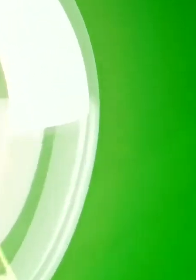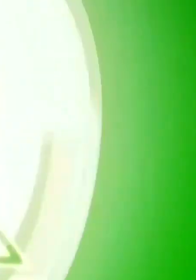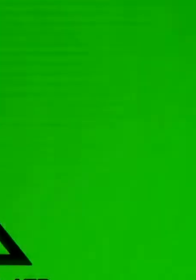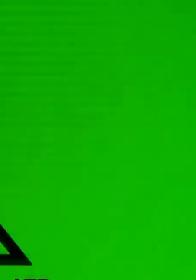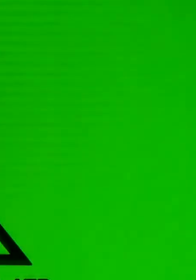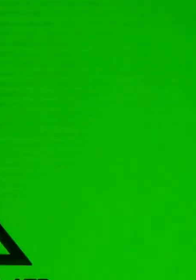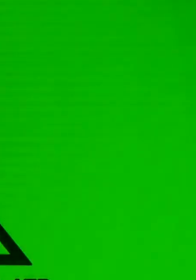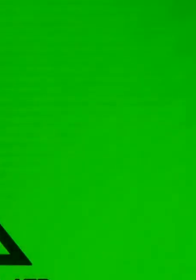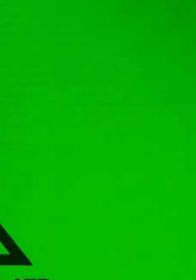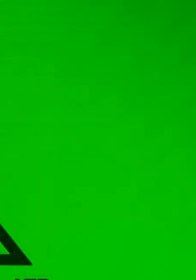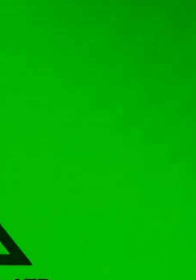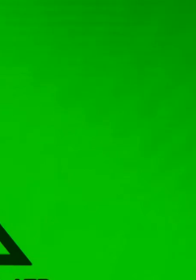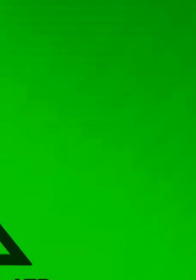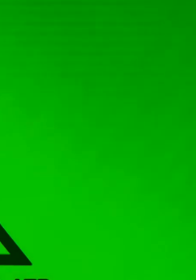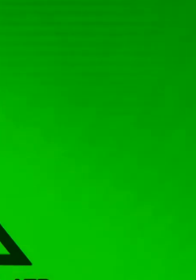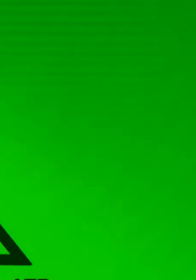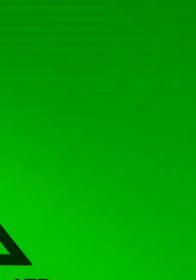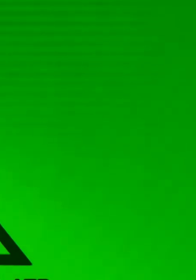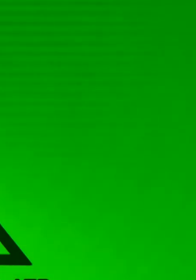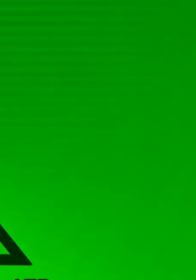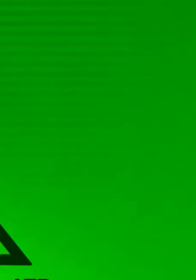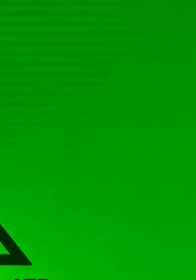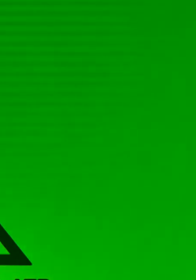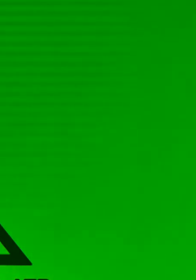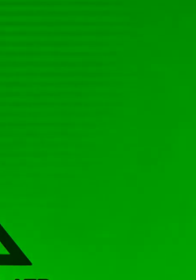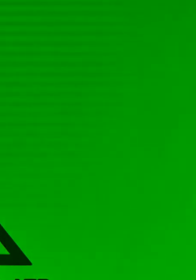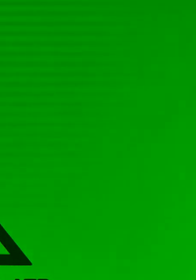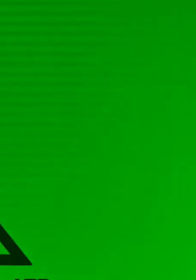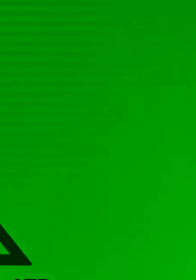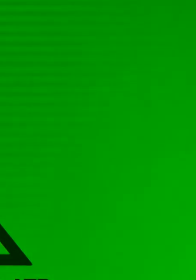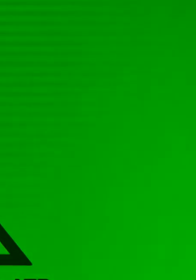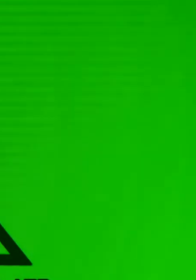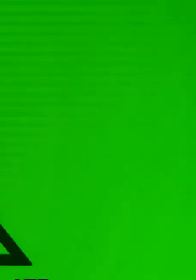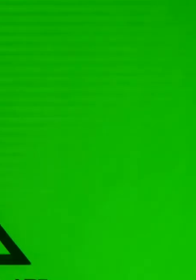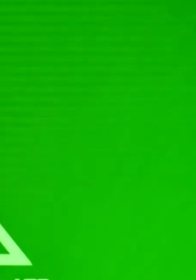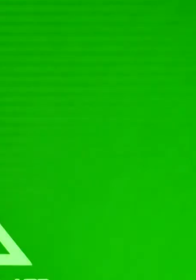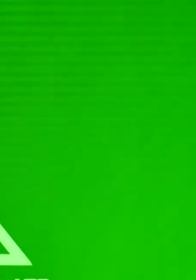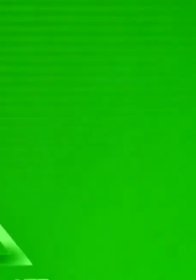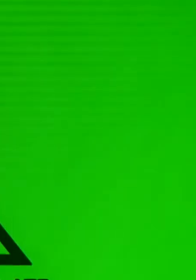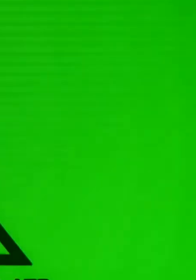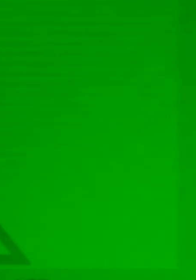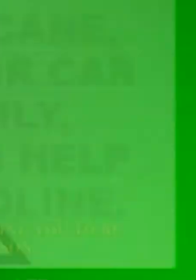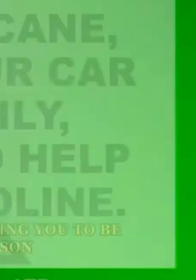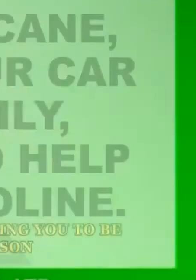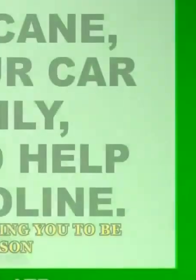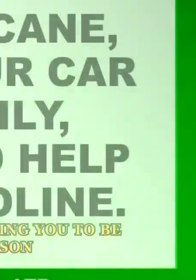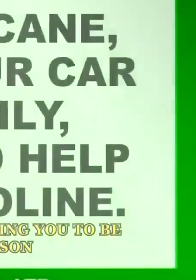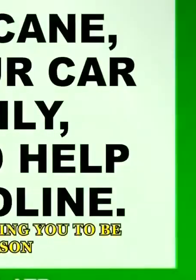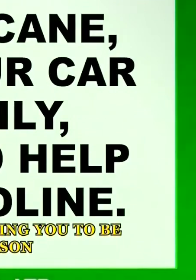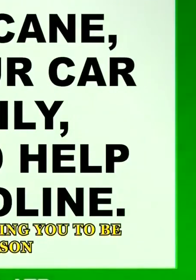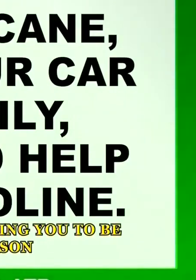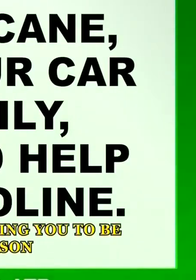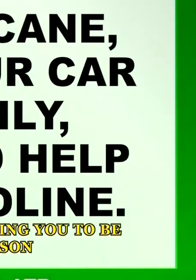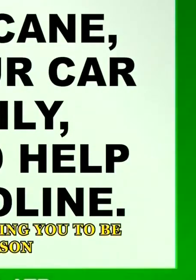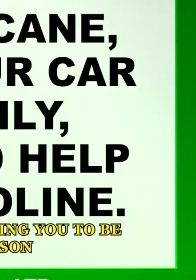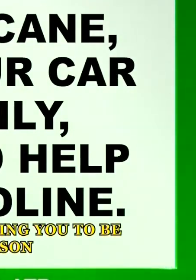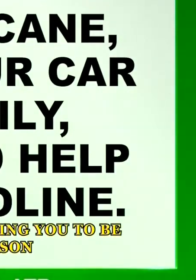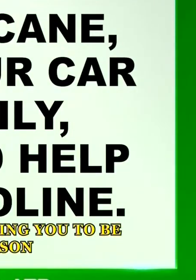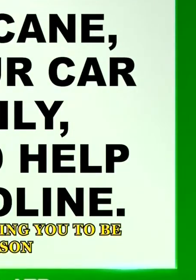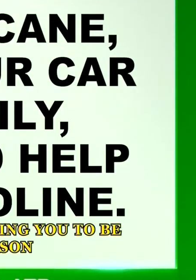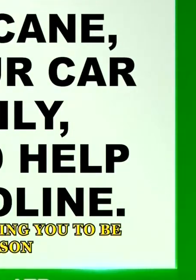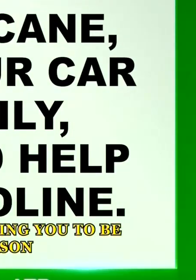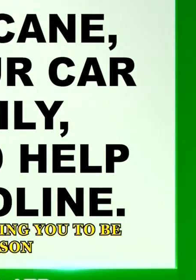prevailed despite all attempts to curb the behavior. And if we allow this to continue, then we are obviously giving